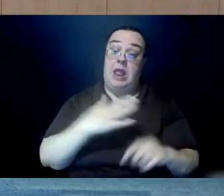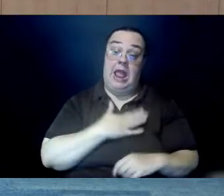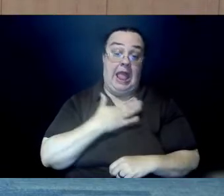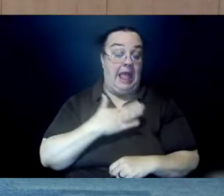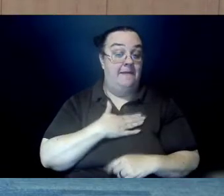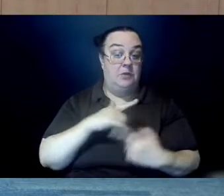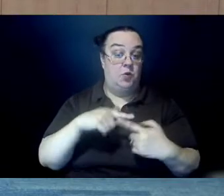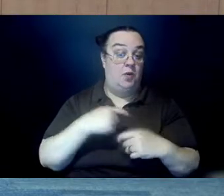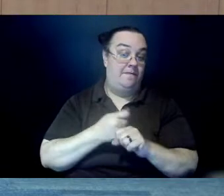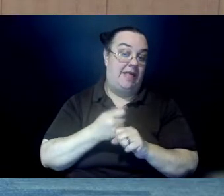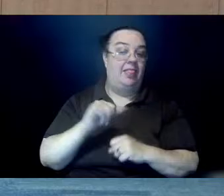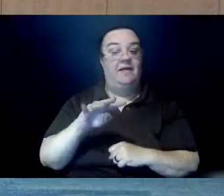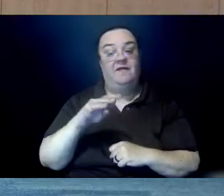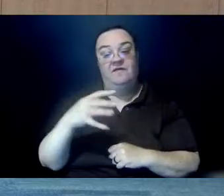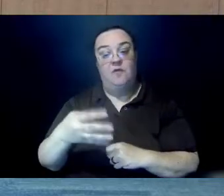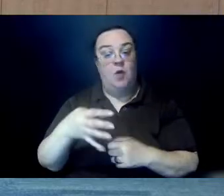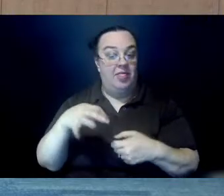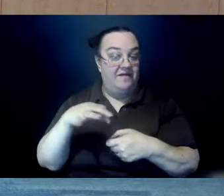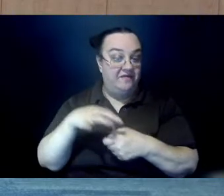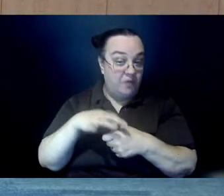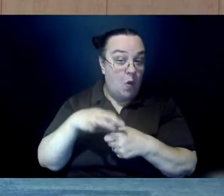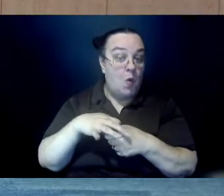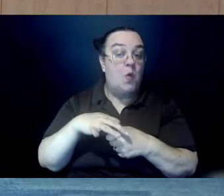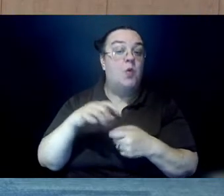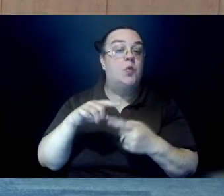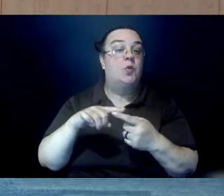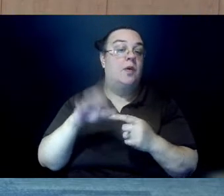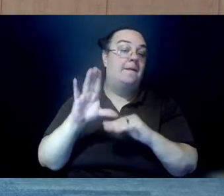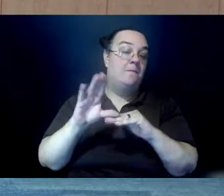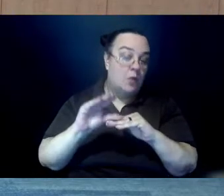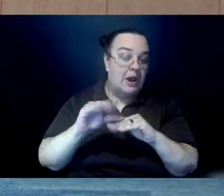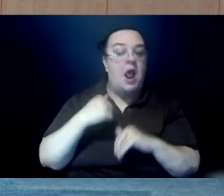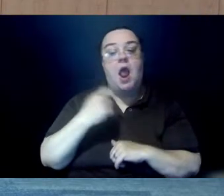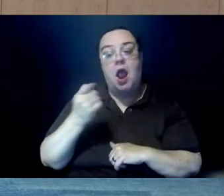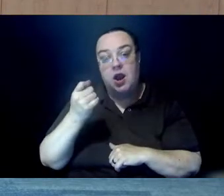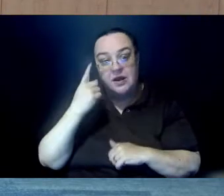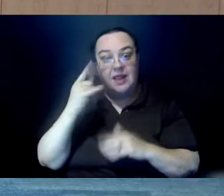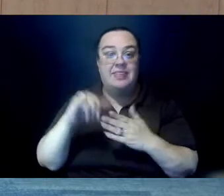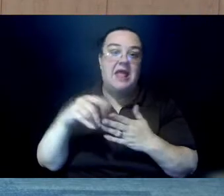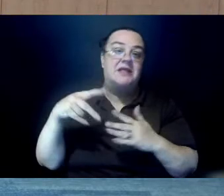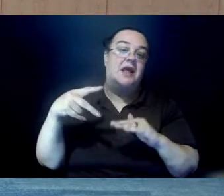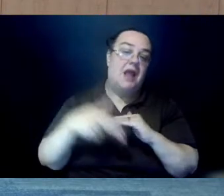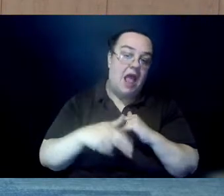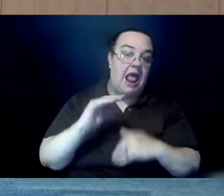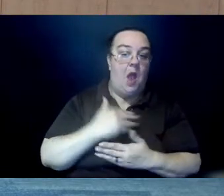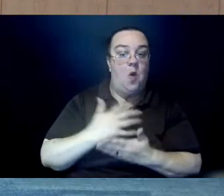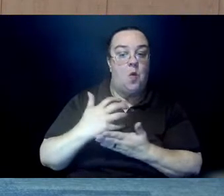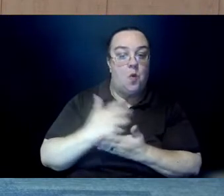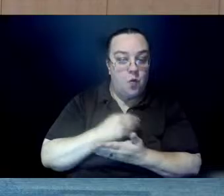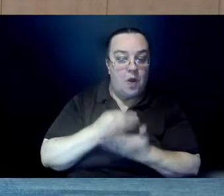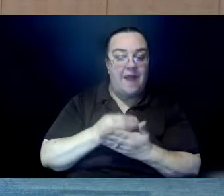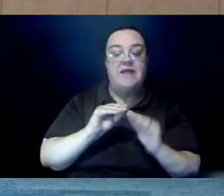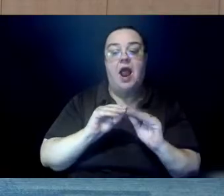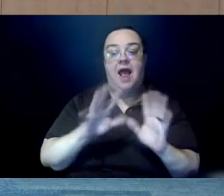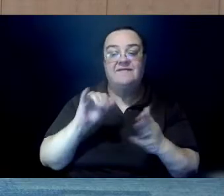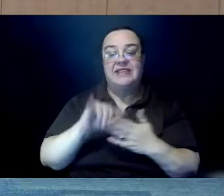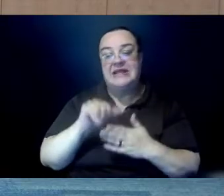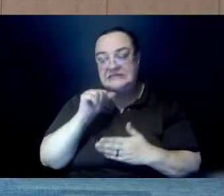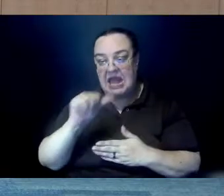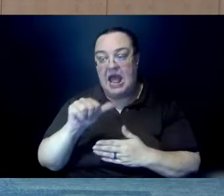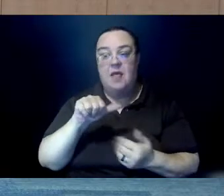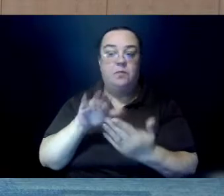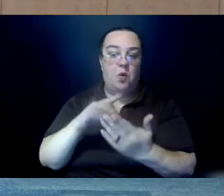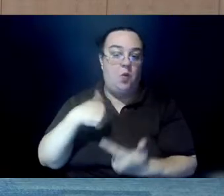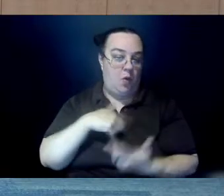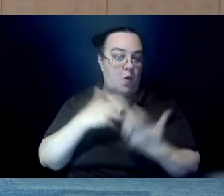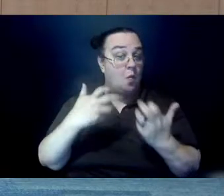vote to bring down, which I understand is cutting into our revenue, which is not the direction we want to be going. But I'd be very happy to